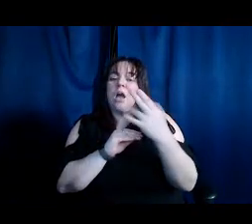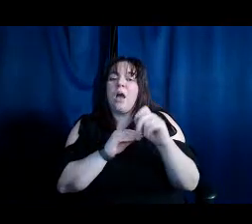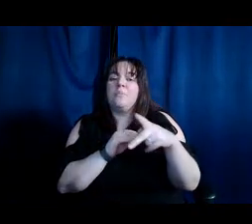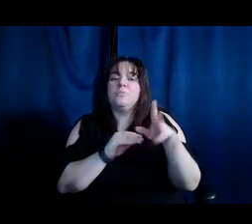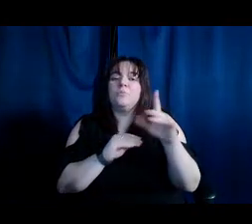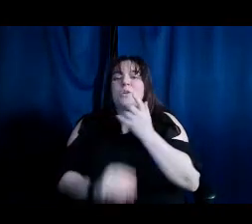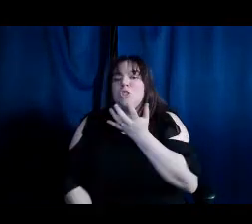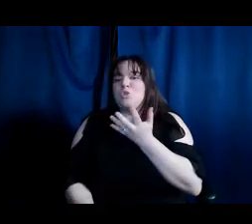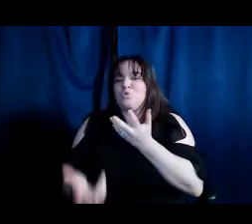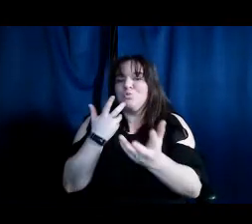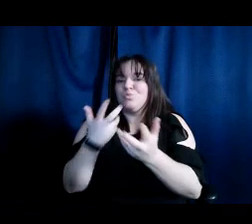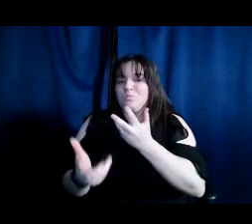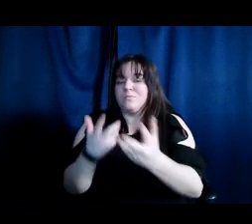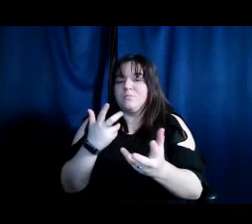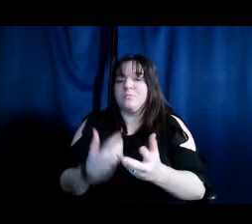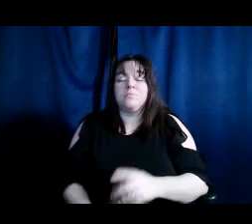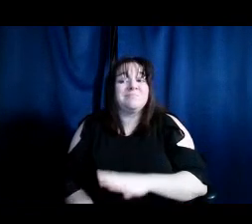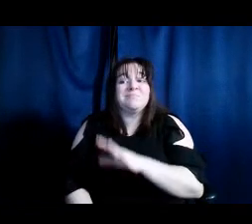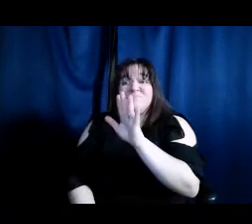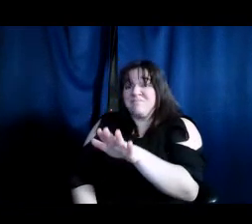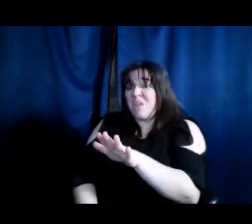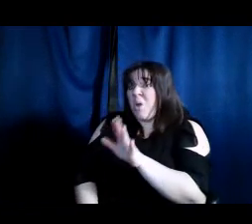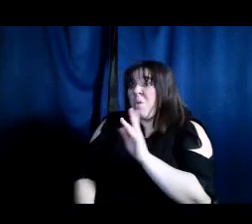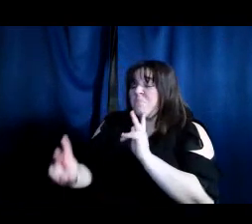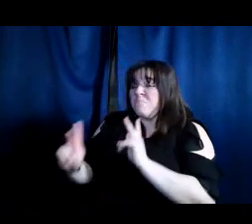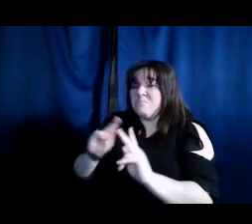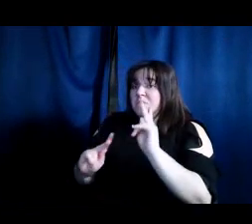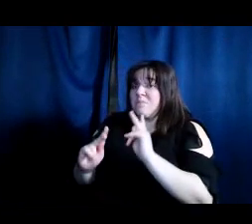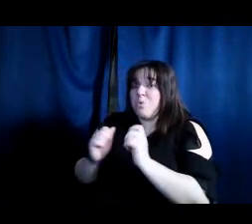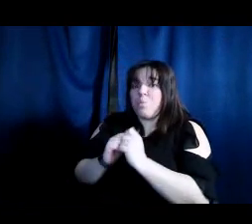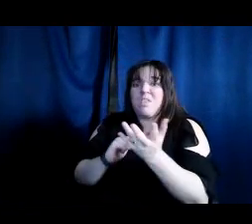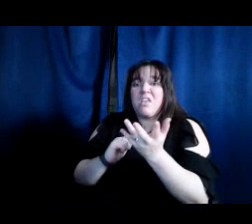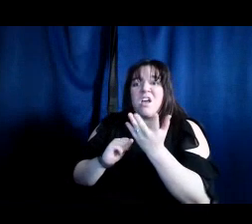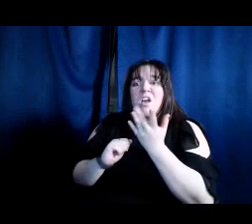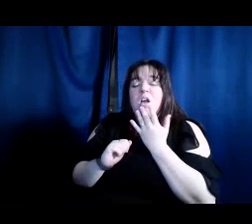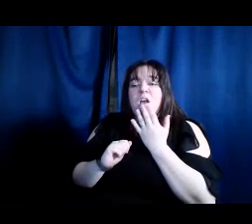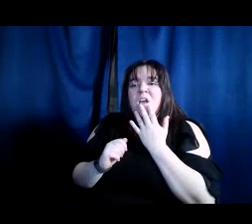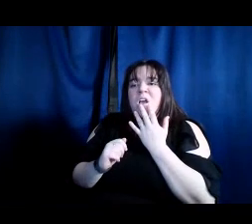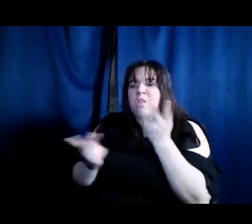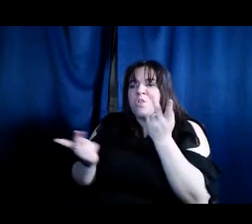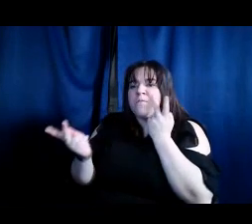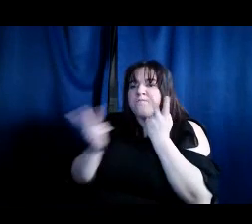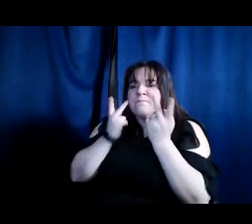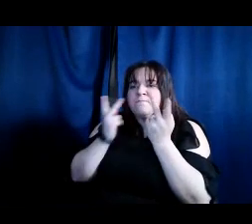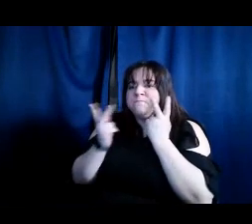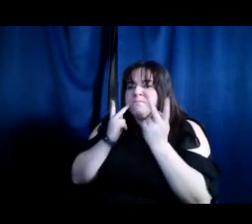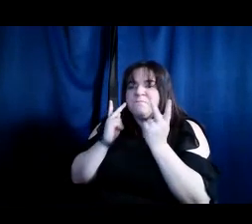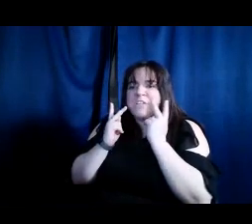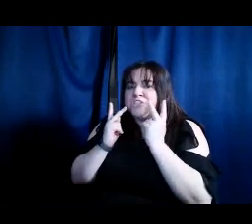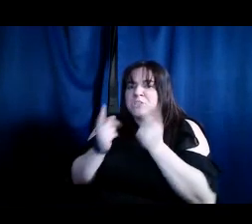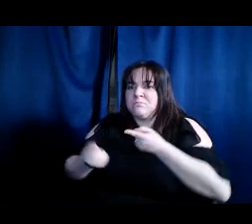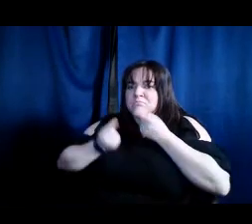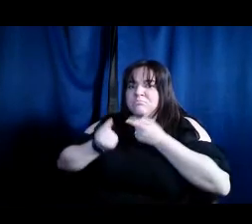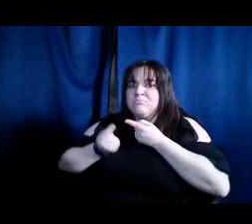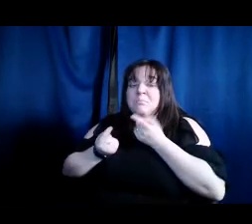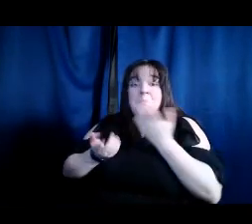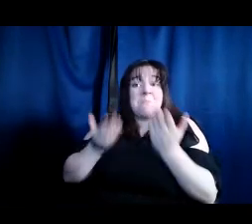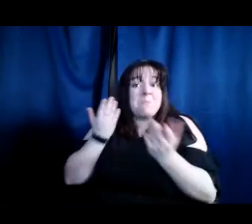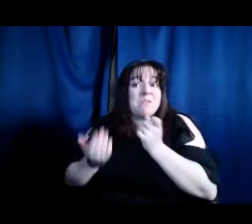Alanna, users with color vision deficiency may not see the color change to identify which item is